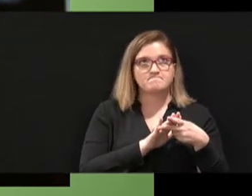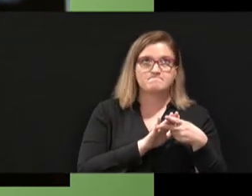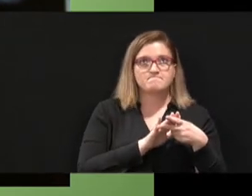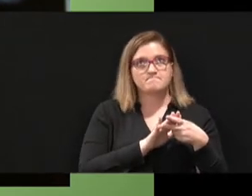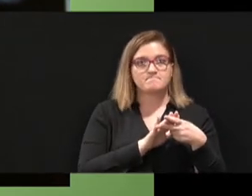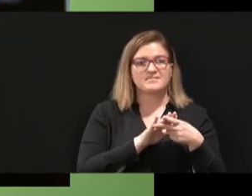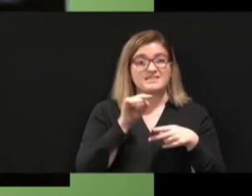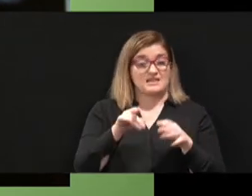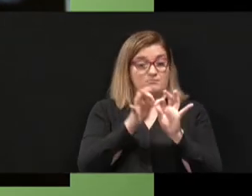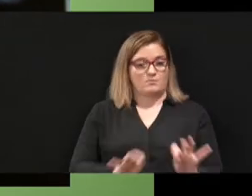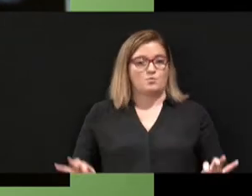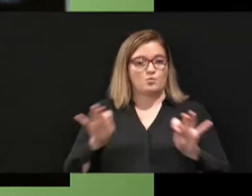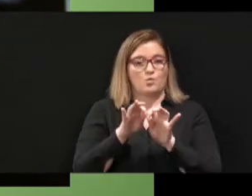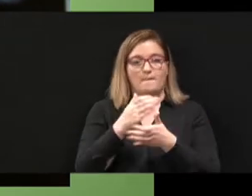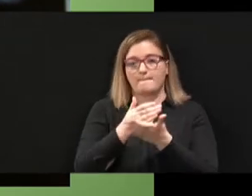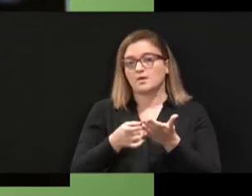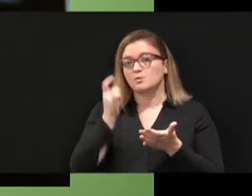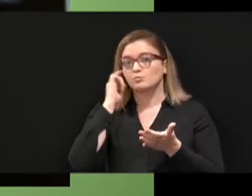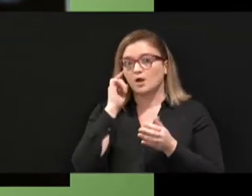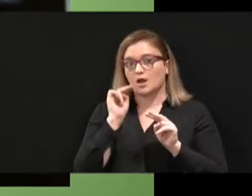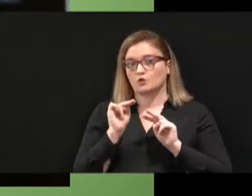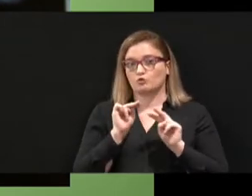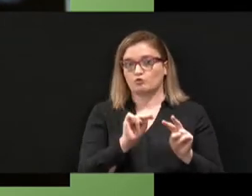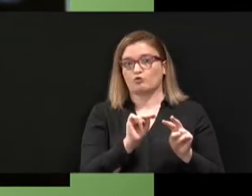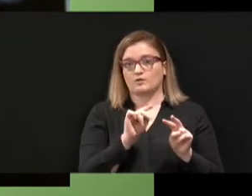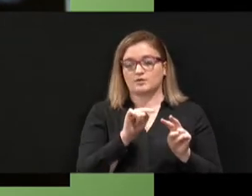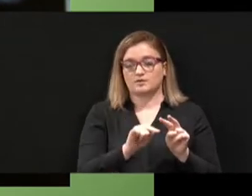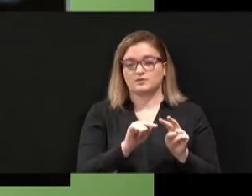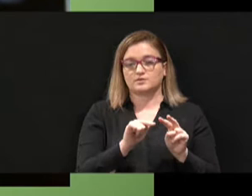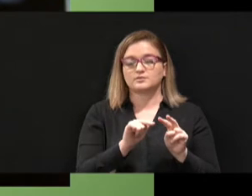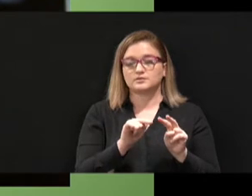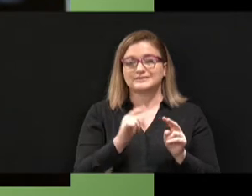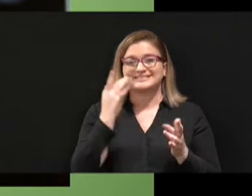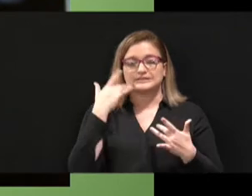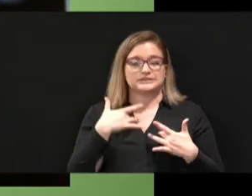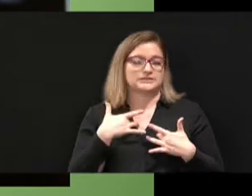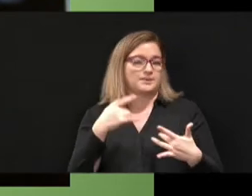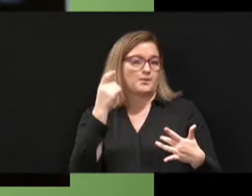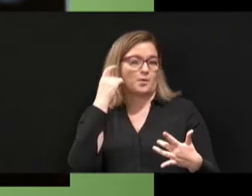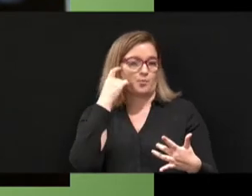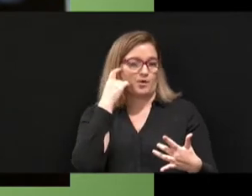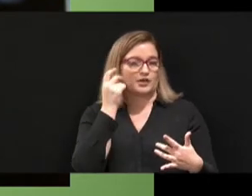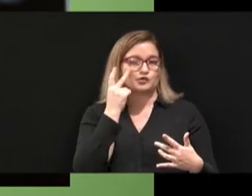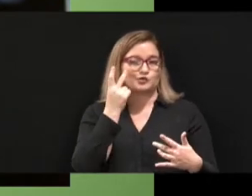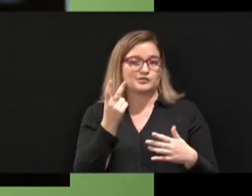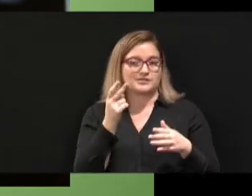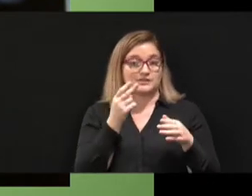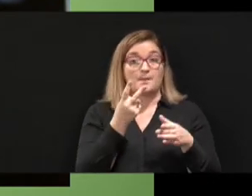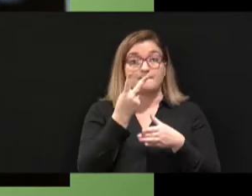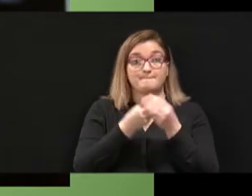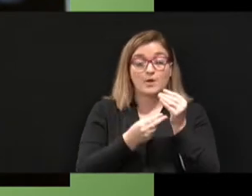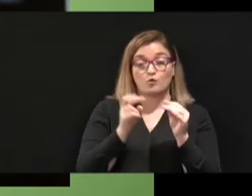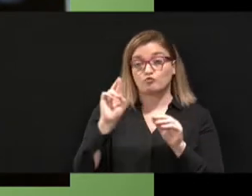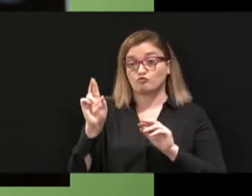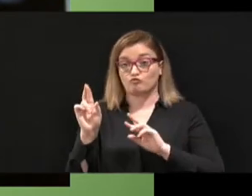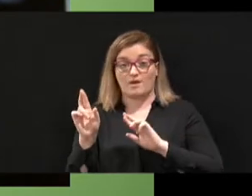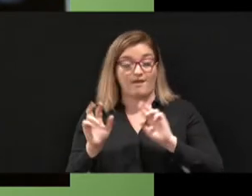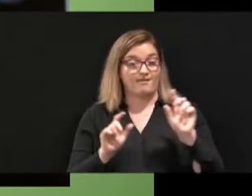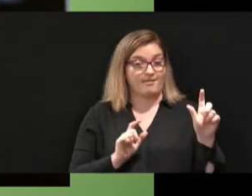brain picture to look at. So if you look at the typical reading brain, you see in both hemispheres, the right and the